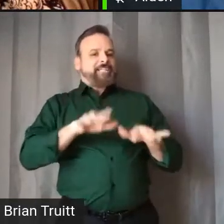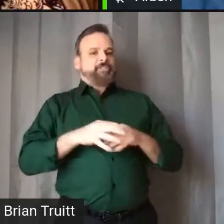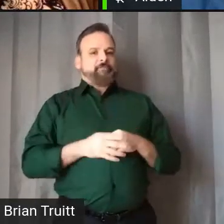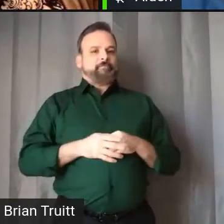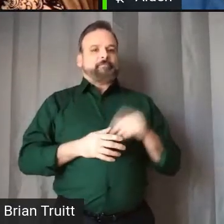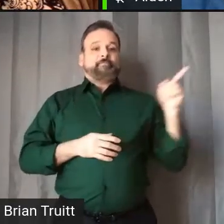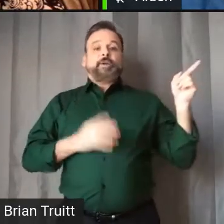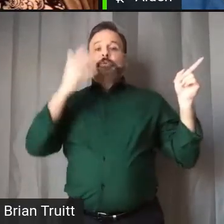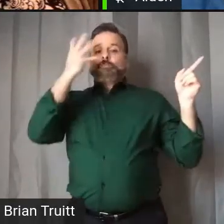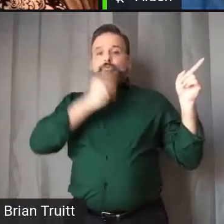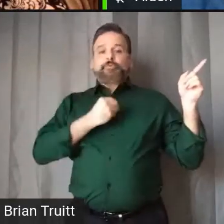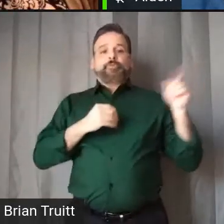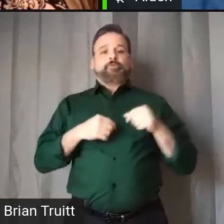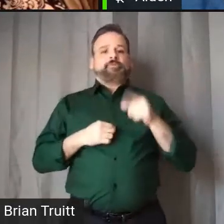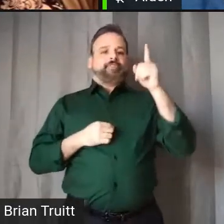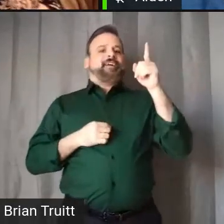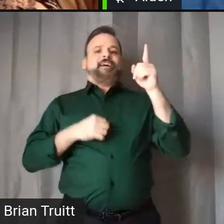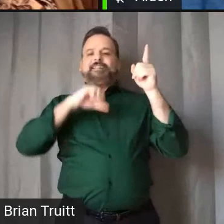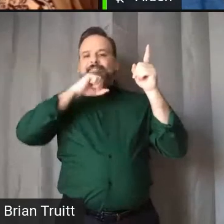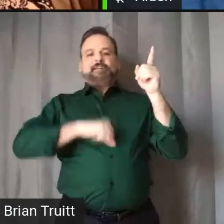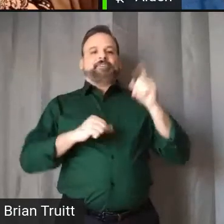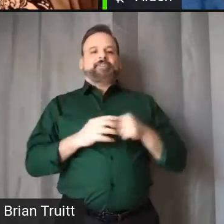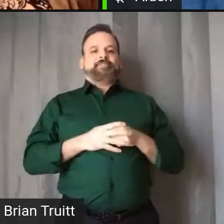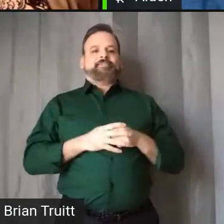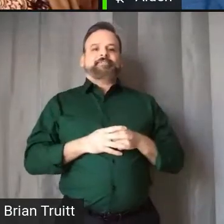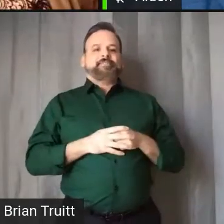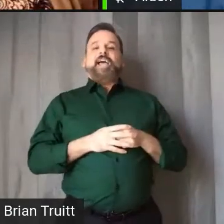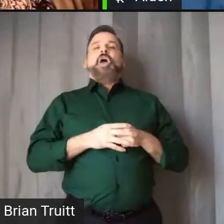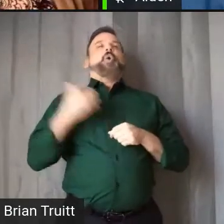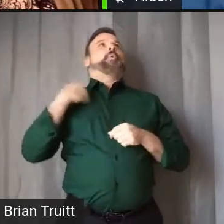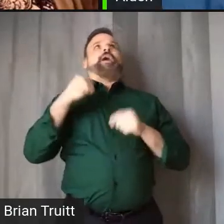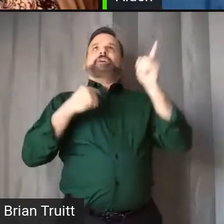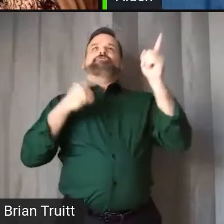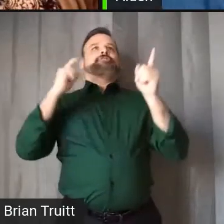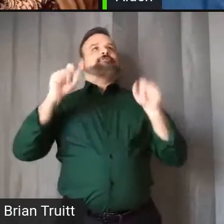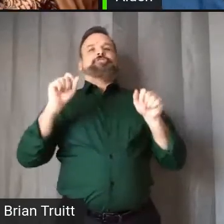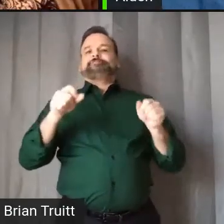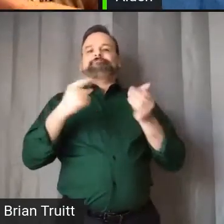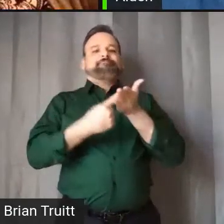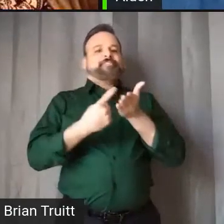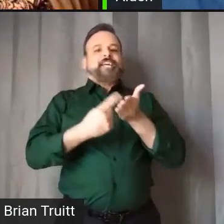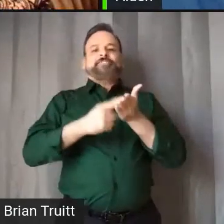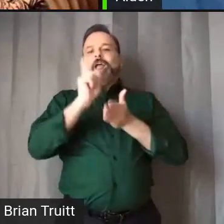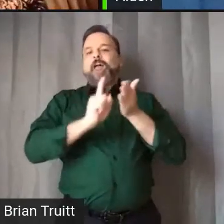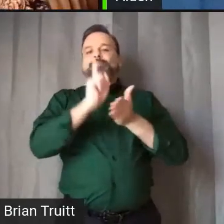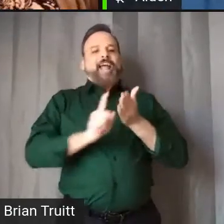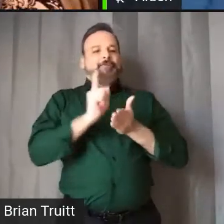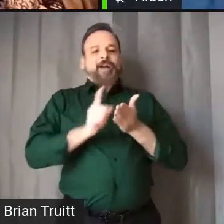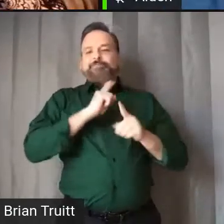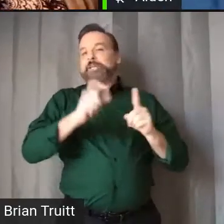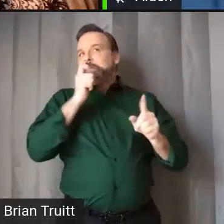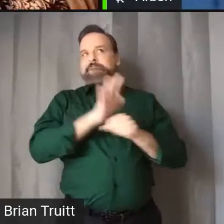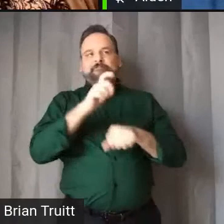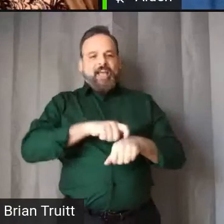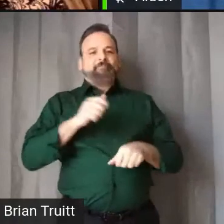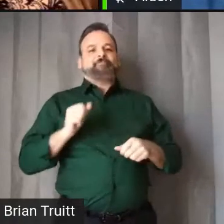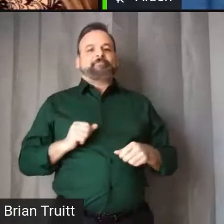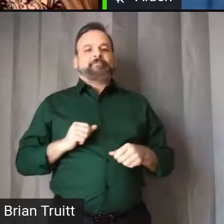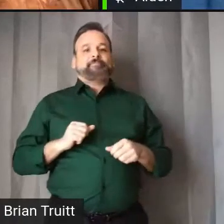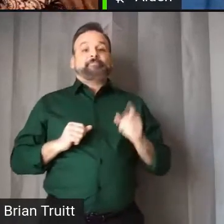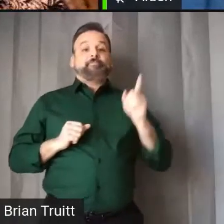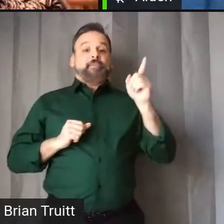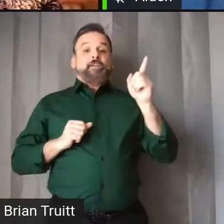That's really beautiful. I love this. I wish we could talk about this for hours and hours, but we gotta keep going. So